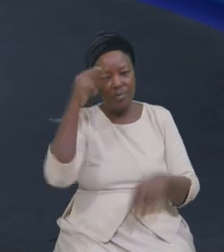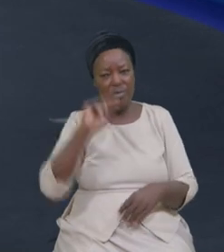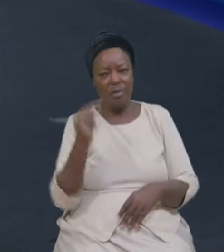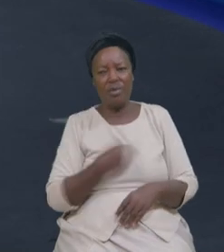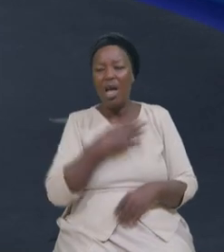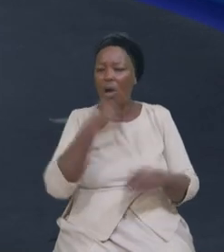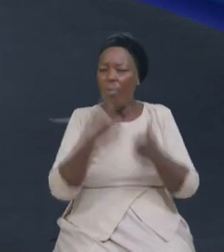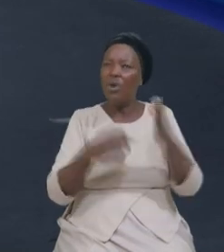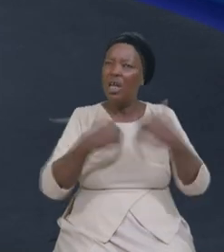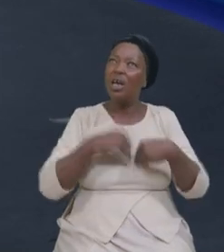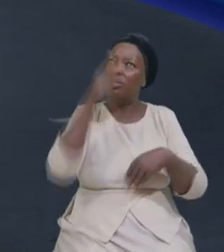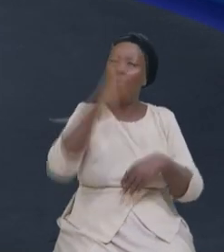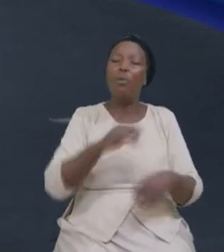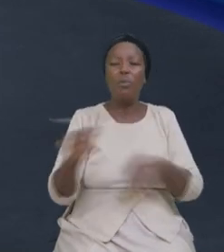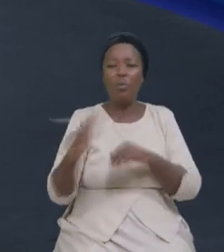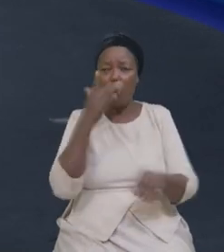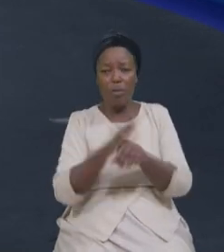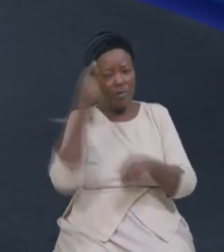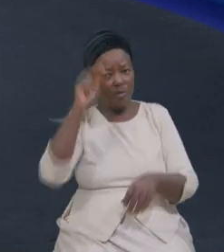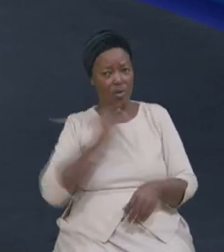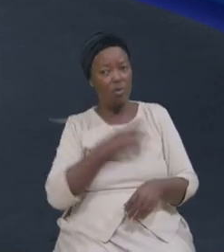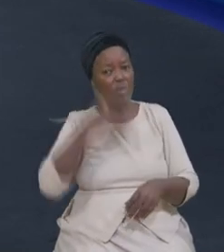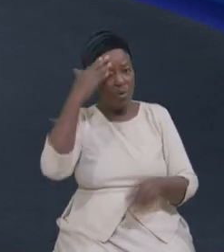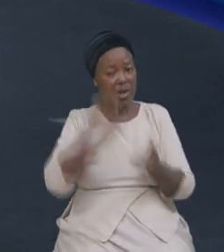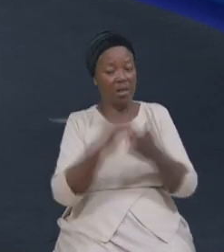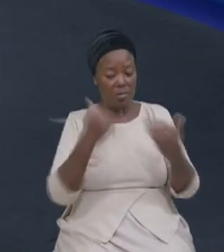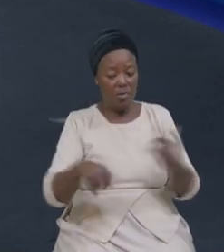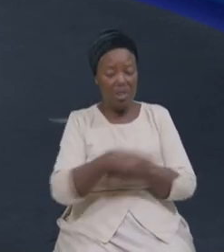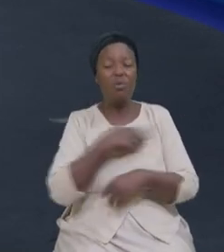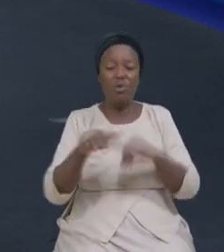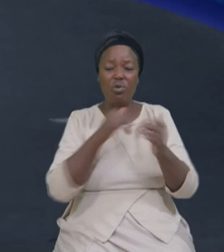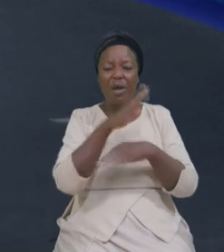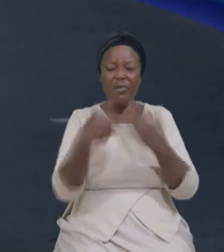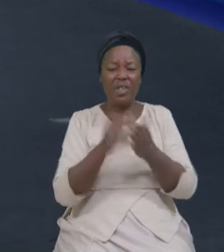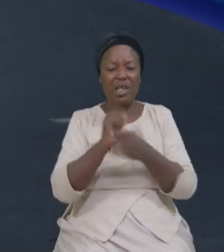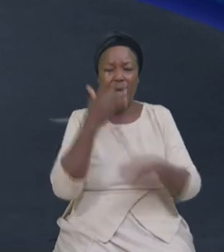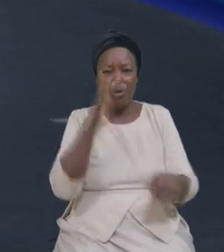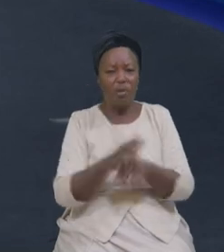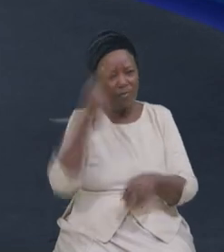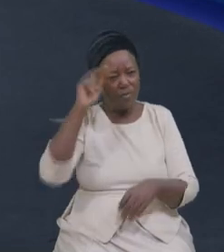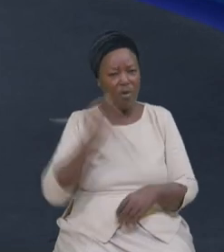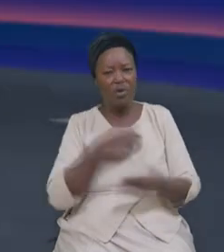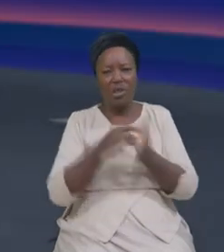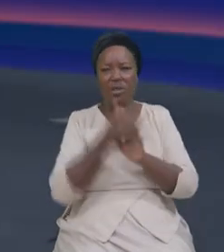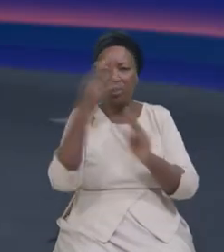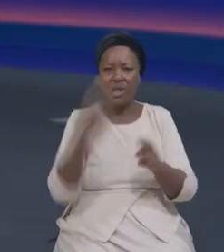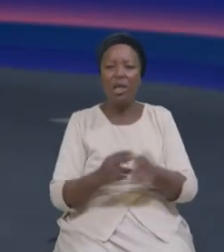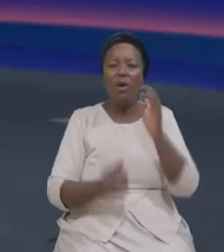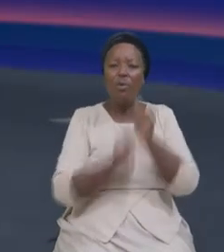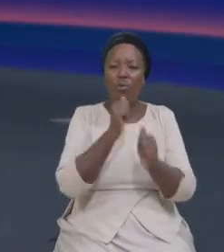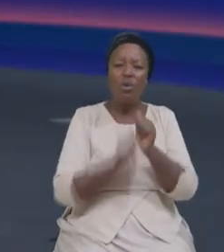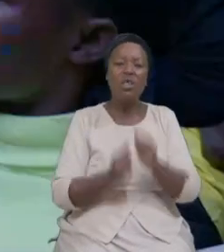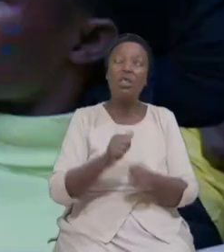that today will be performed in your life. And look at number one here. What he has promised, that